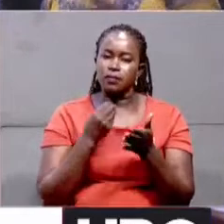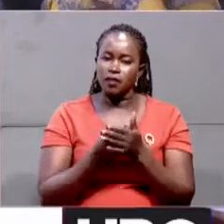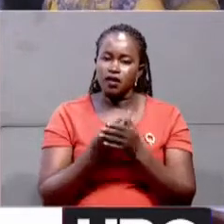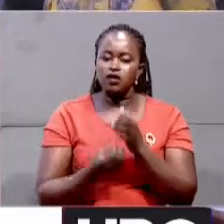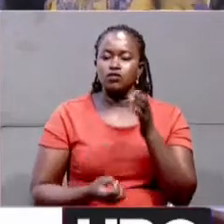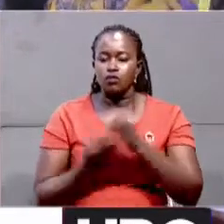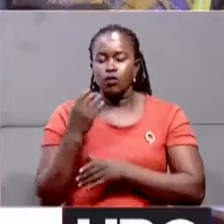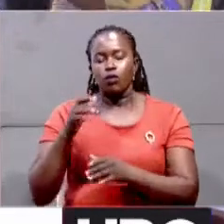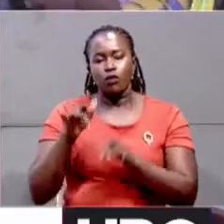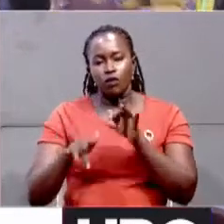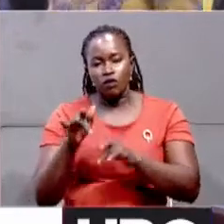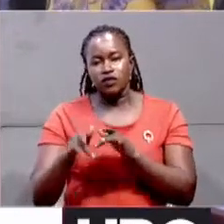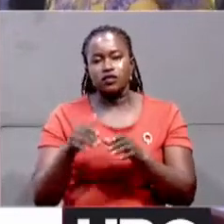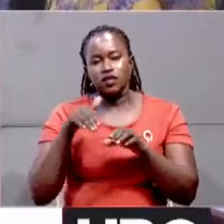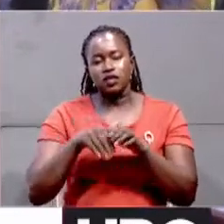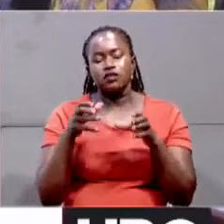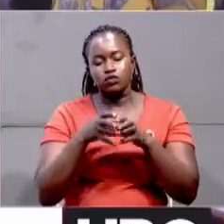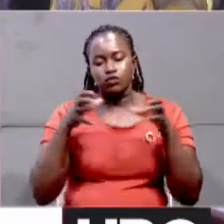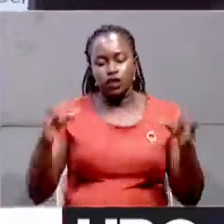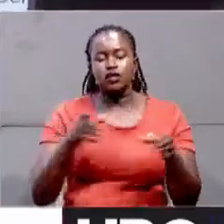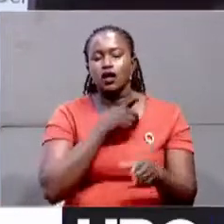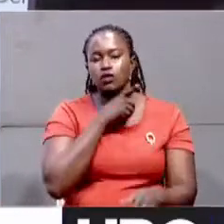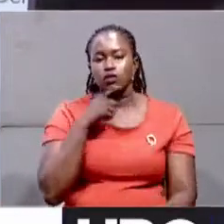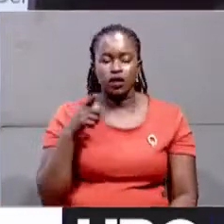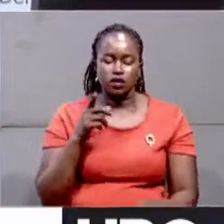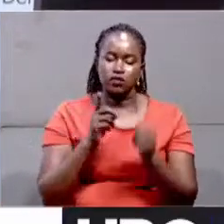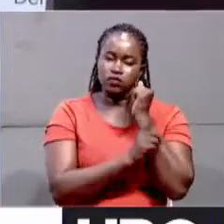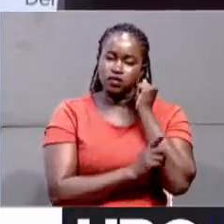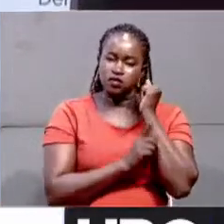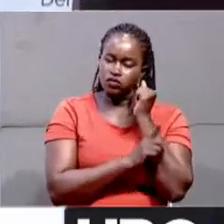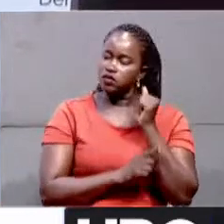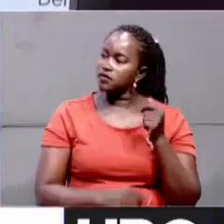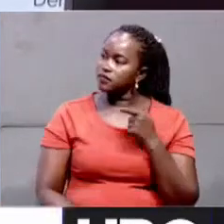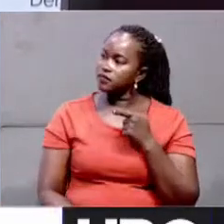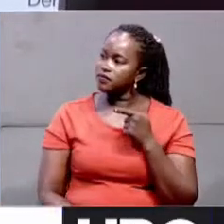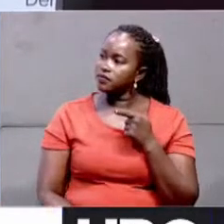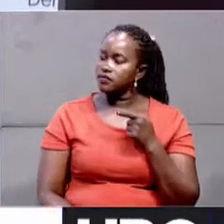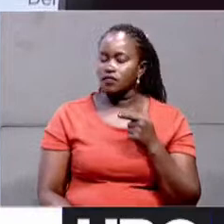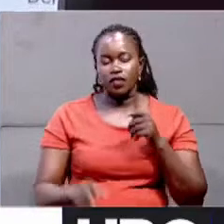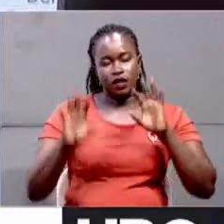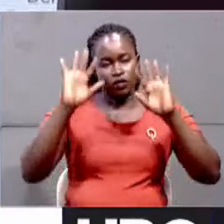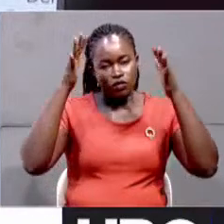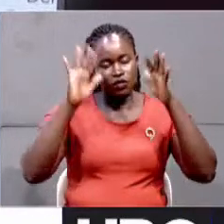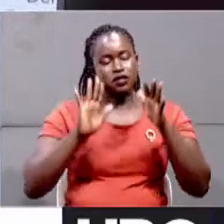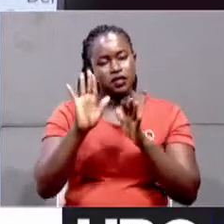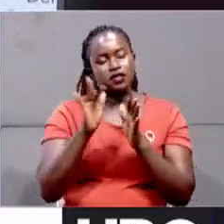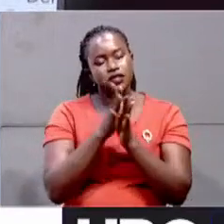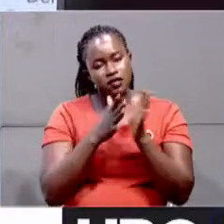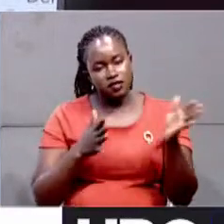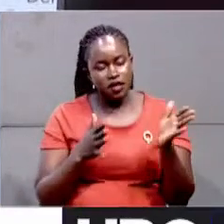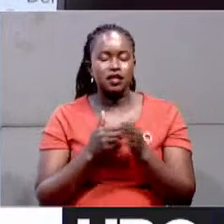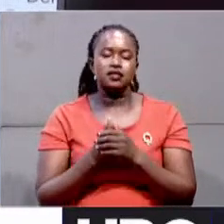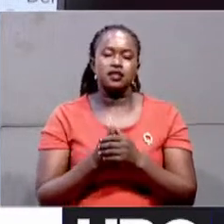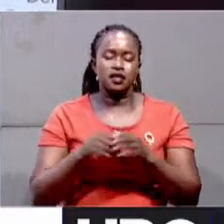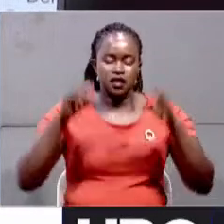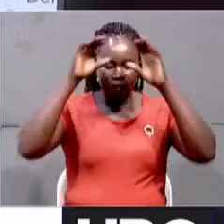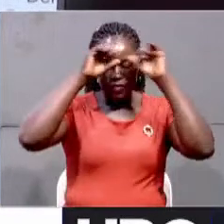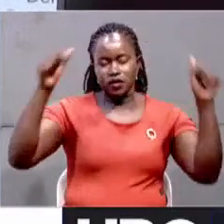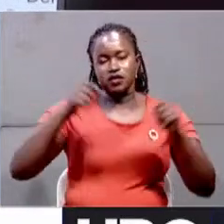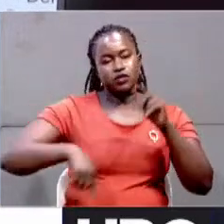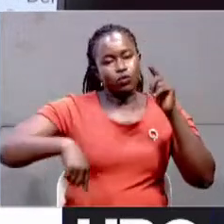party offices in Greater Luwero District. We congratulate His Excellency the President for winning this